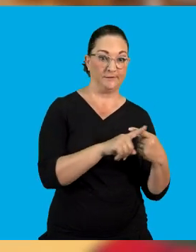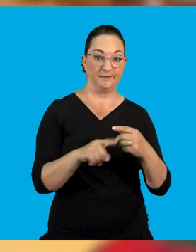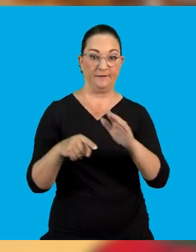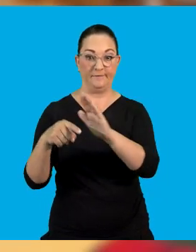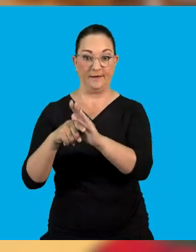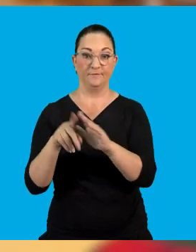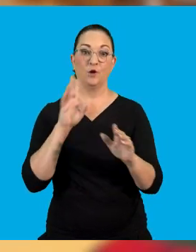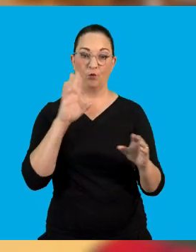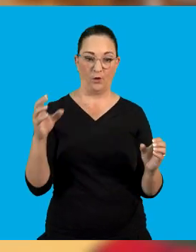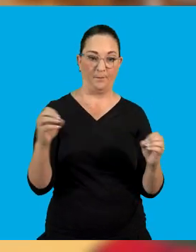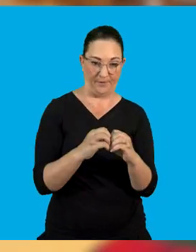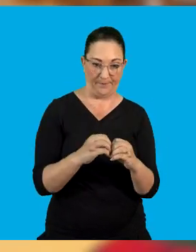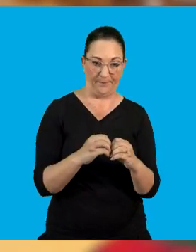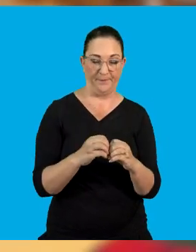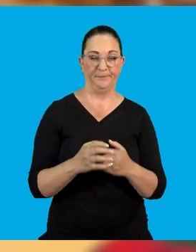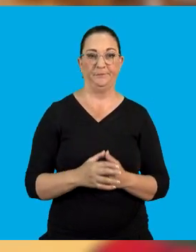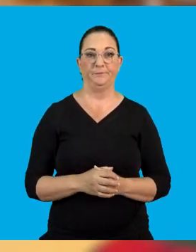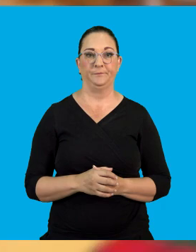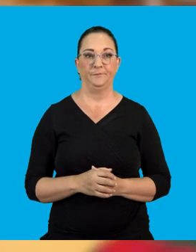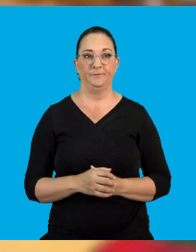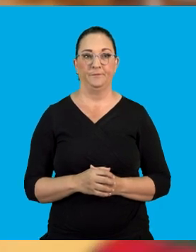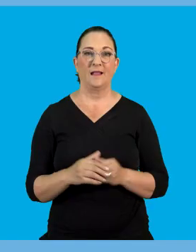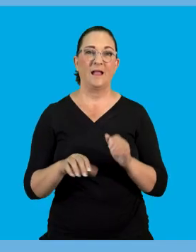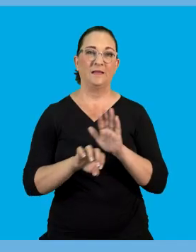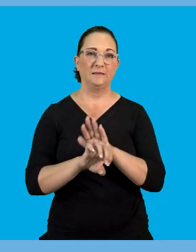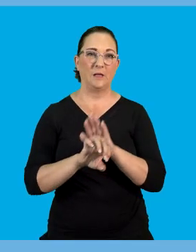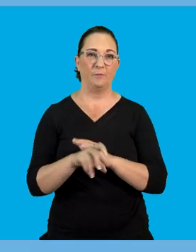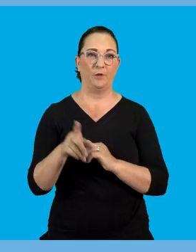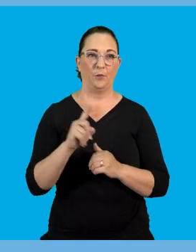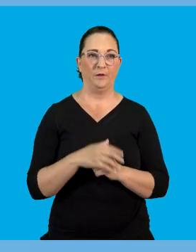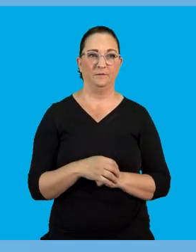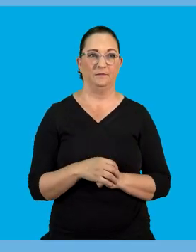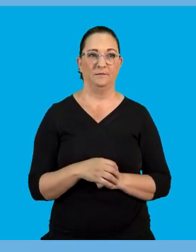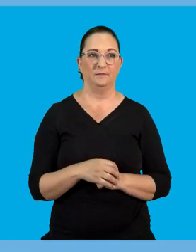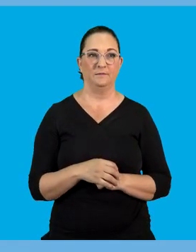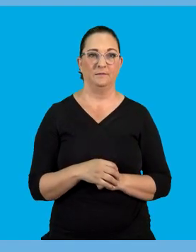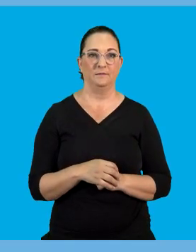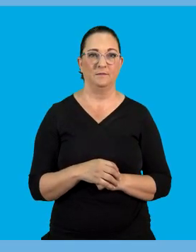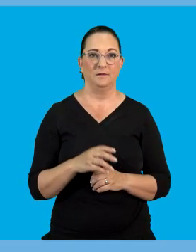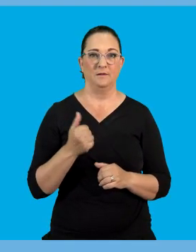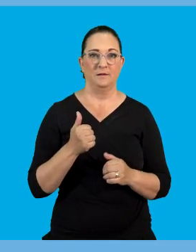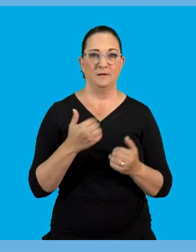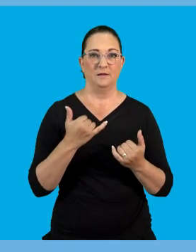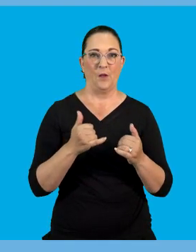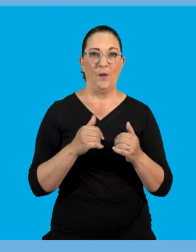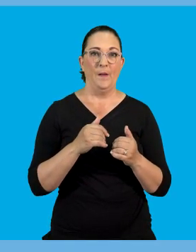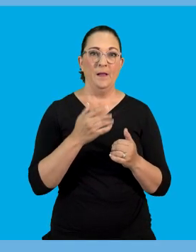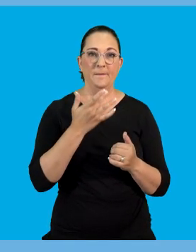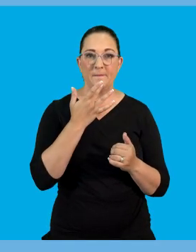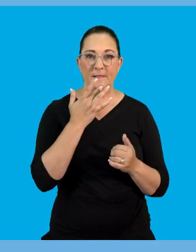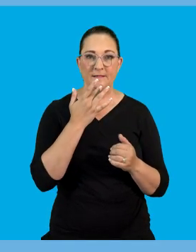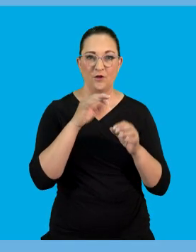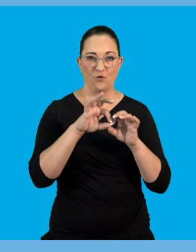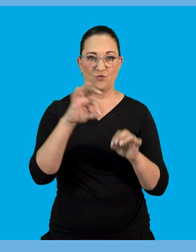charges, they are going to attract each other. Now, for an example, if a negatively charged metal rod touches